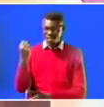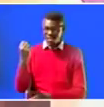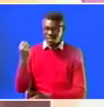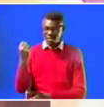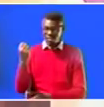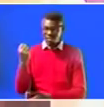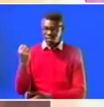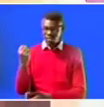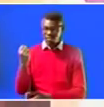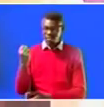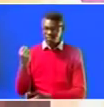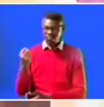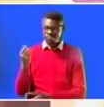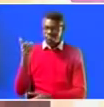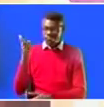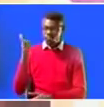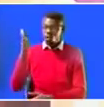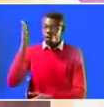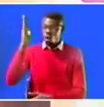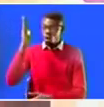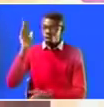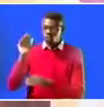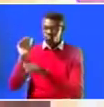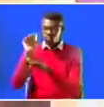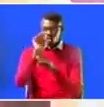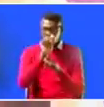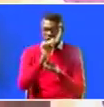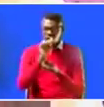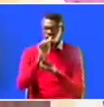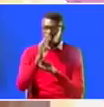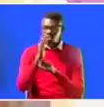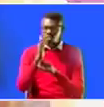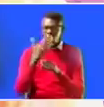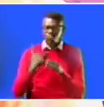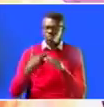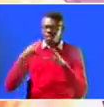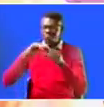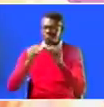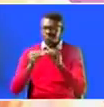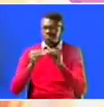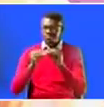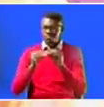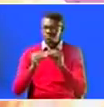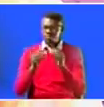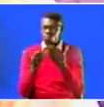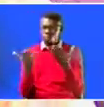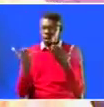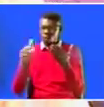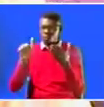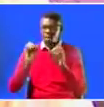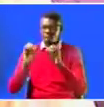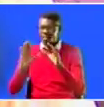35, whereby the Creator is asking, were they created from nothing or did they